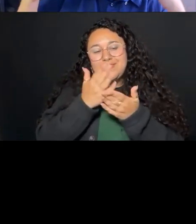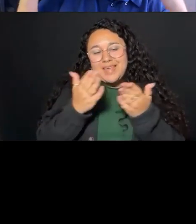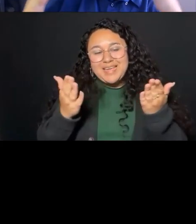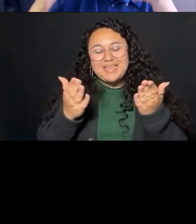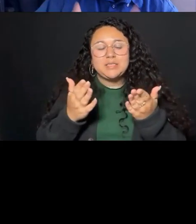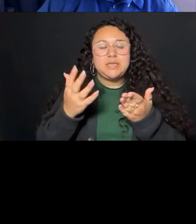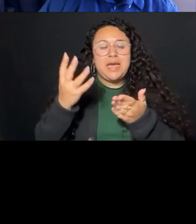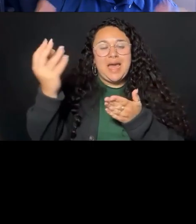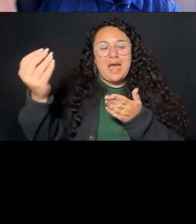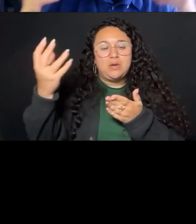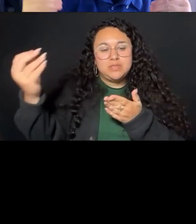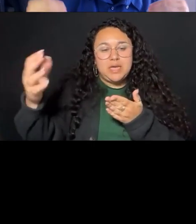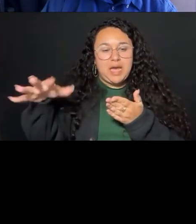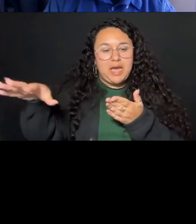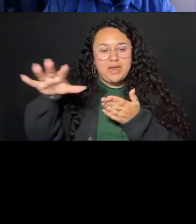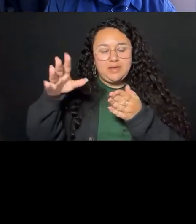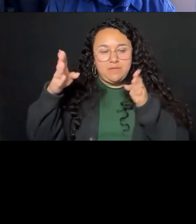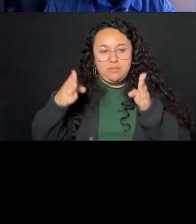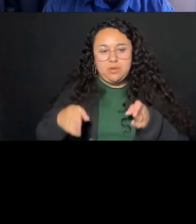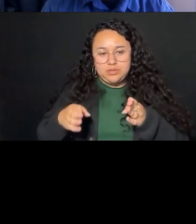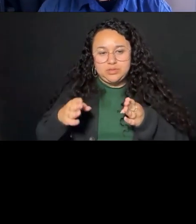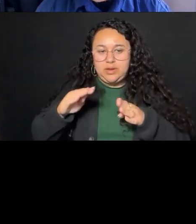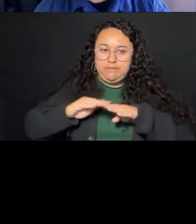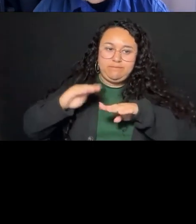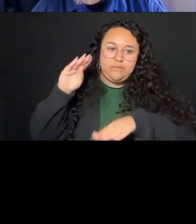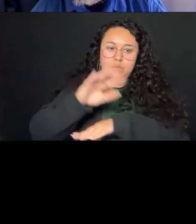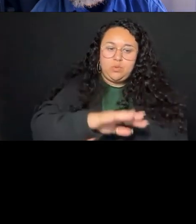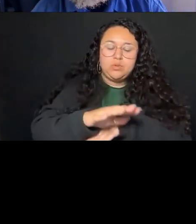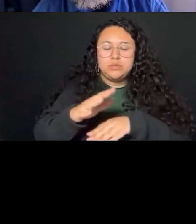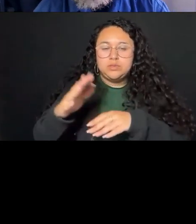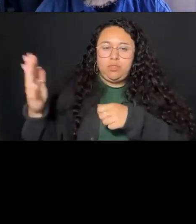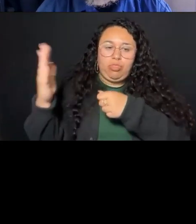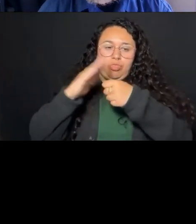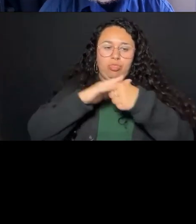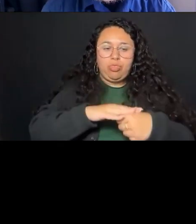person that is coming in. So things like discrimination,